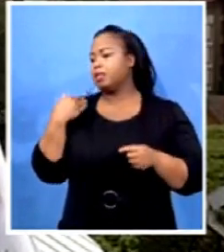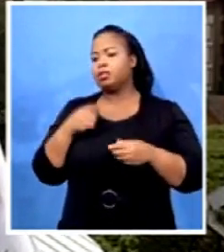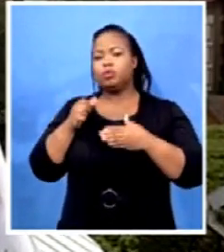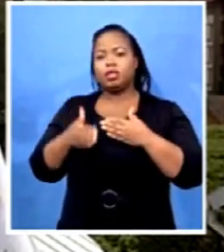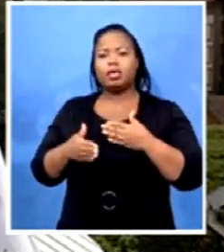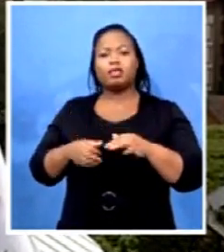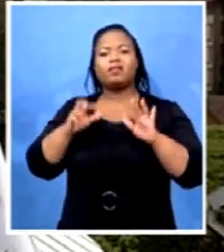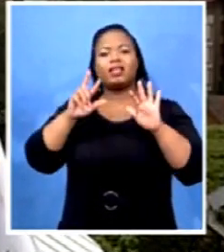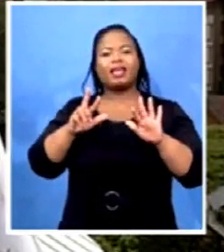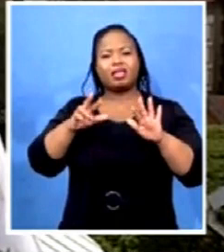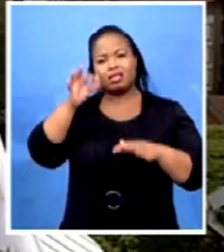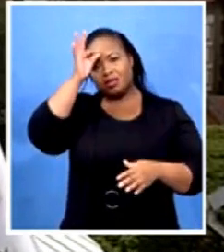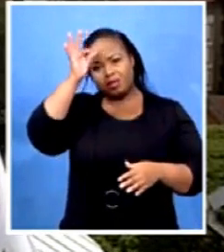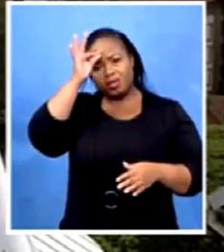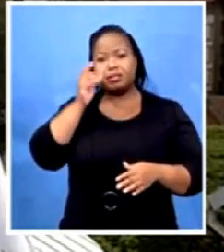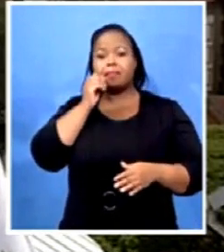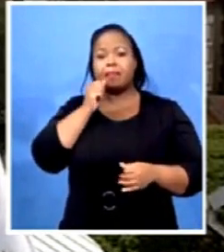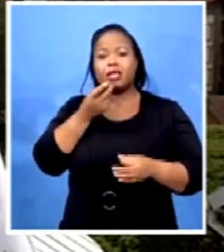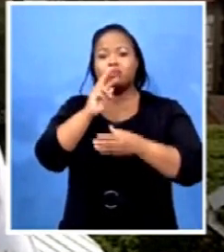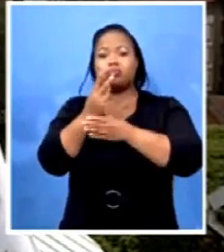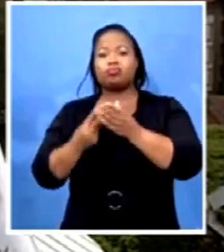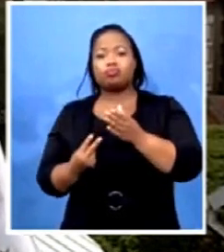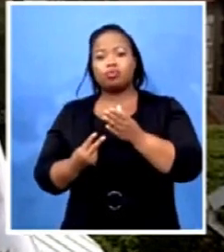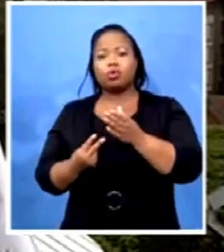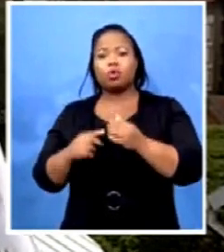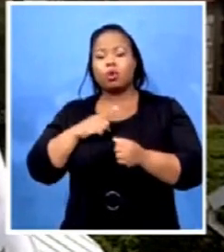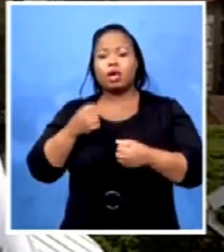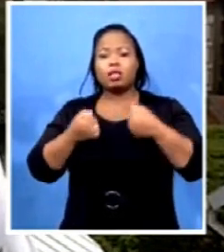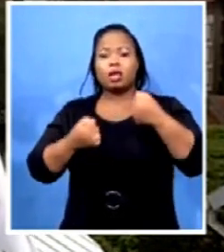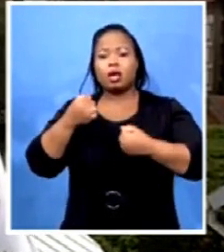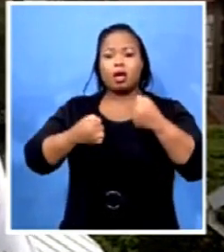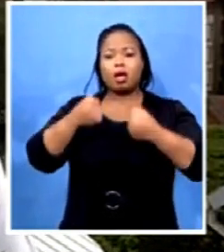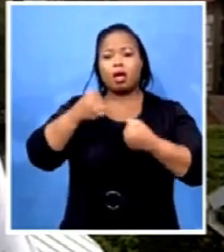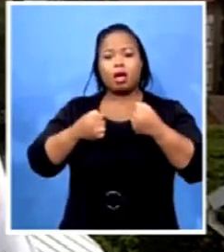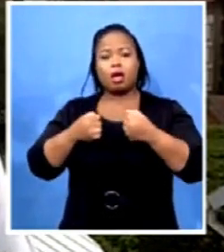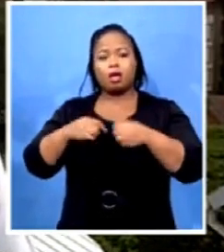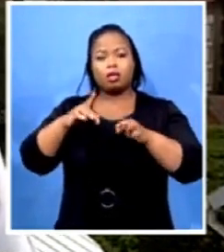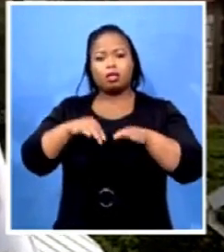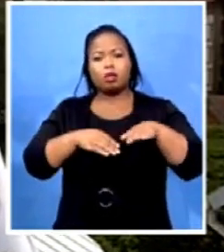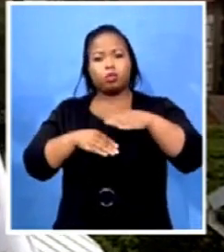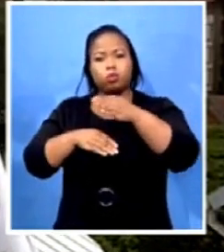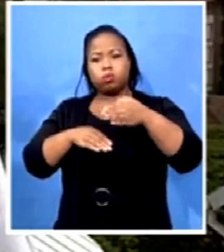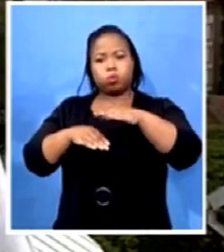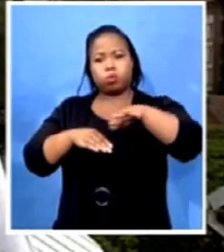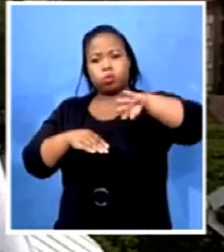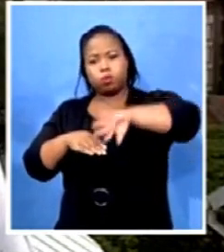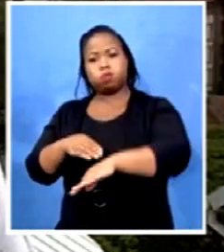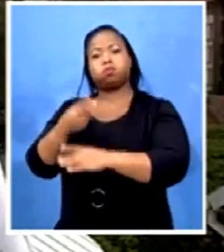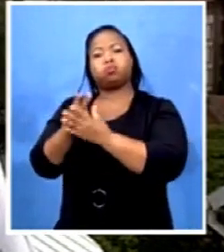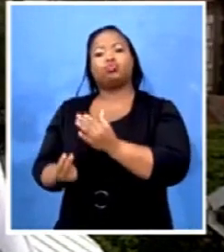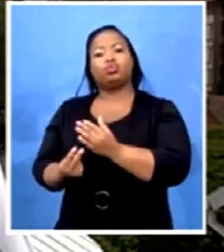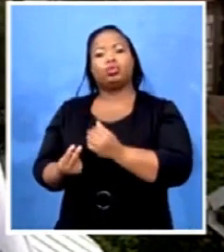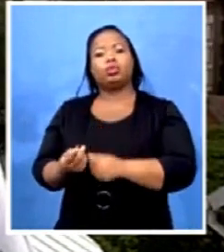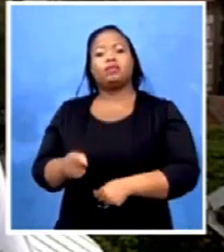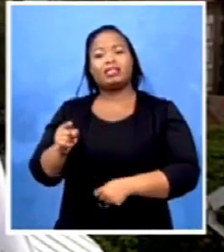drowned when their Land Rover was swept away by flood waters in one of those parts of the country, as they were trying to